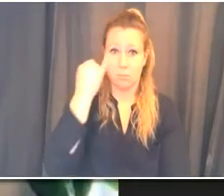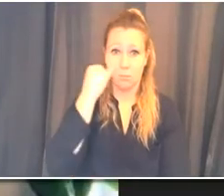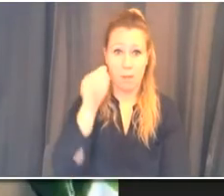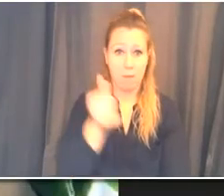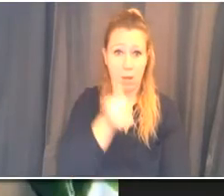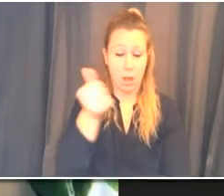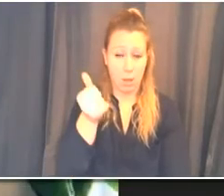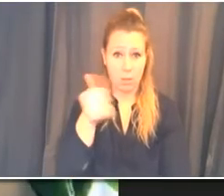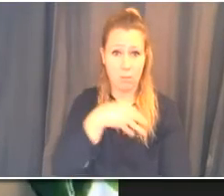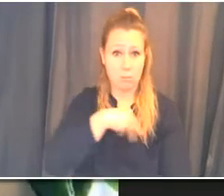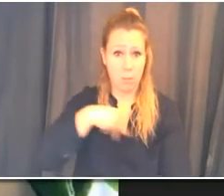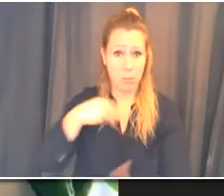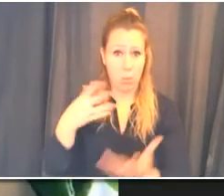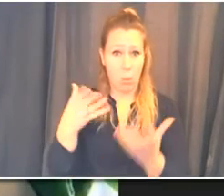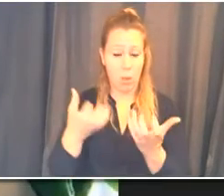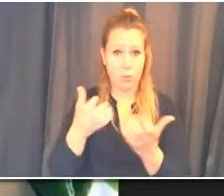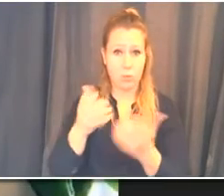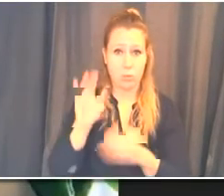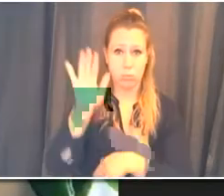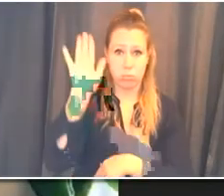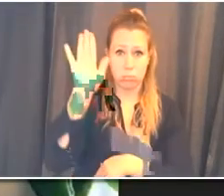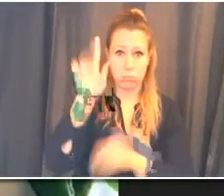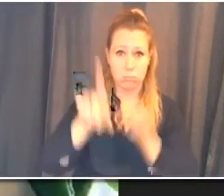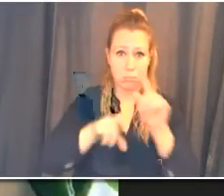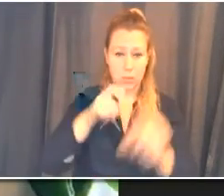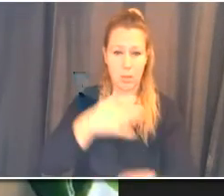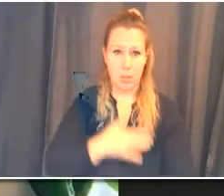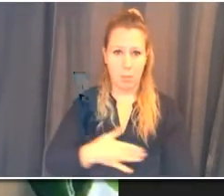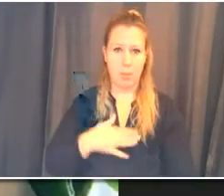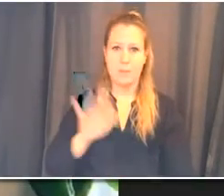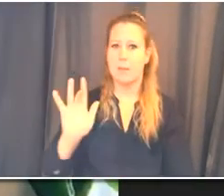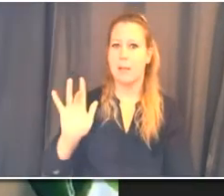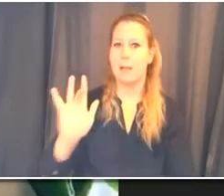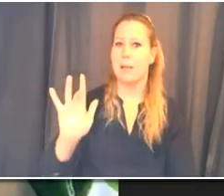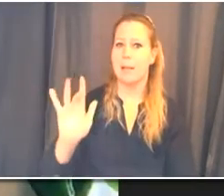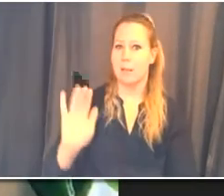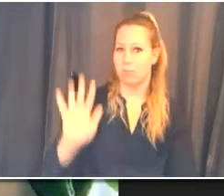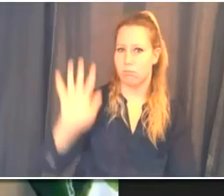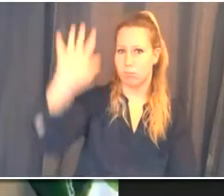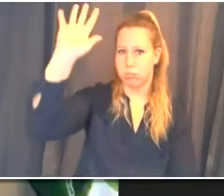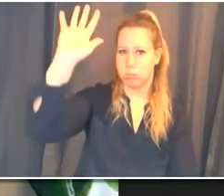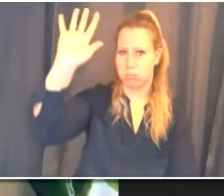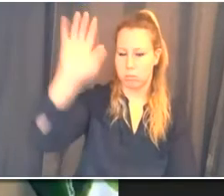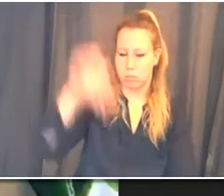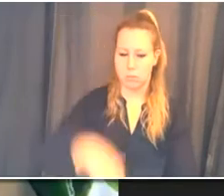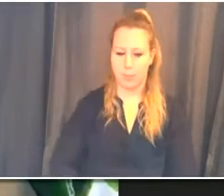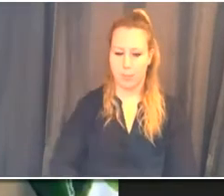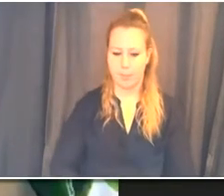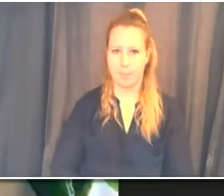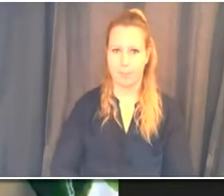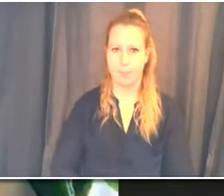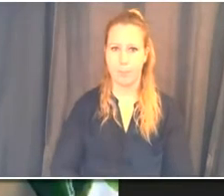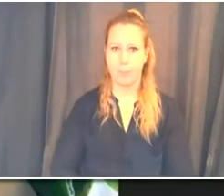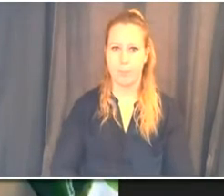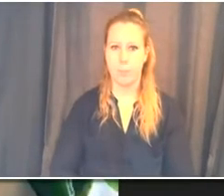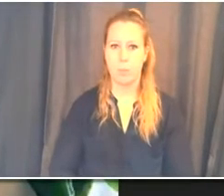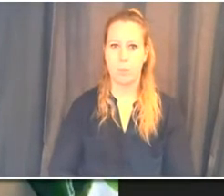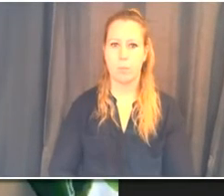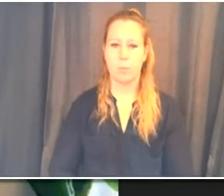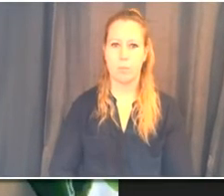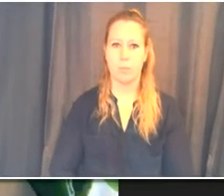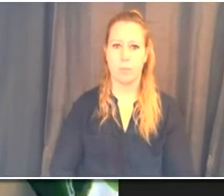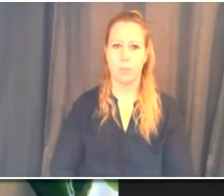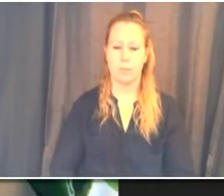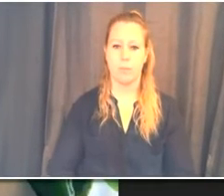the speaker I I just want to just review a couple of things here uh just for the record ol help